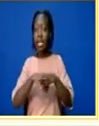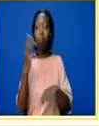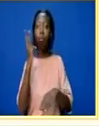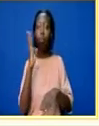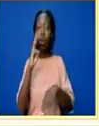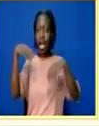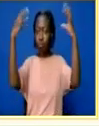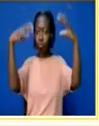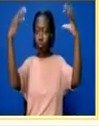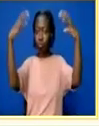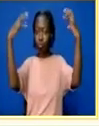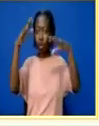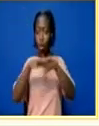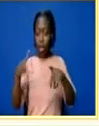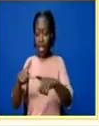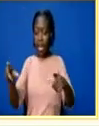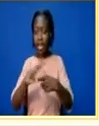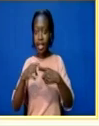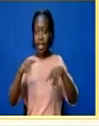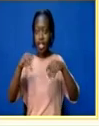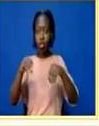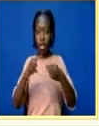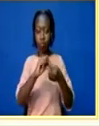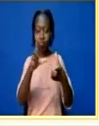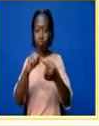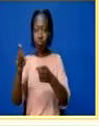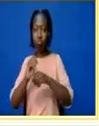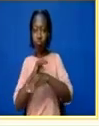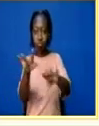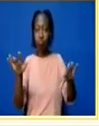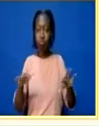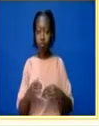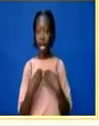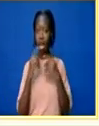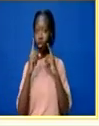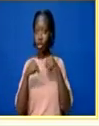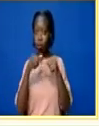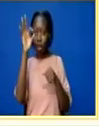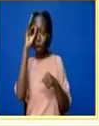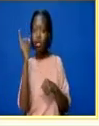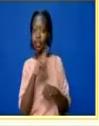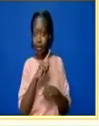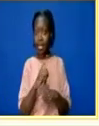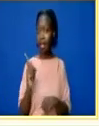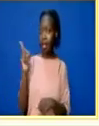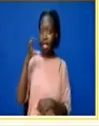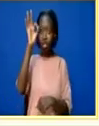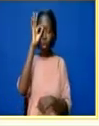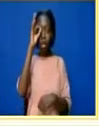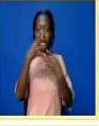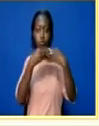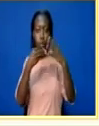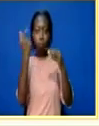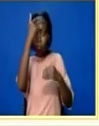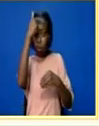ground and disperse the soil. Okay. We talked about the holes. Yes. These holes, they are formed due